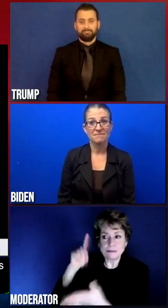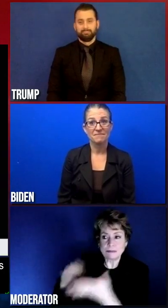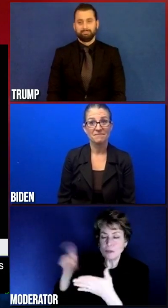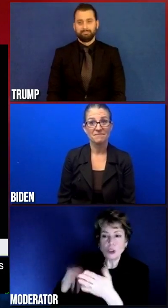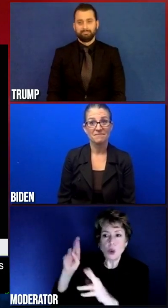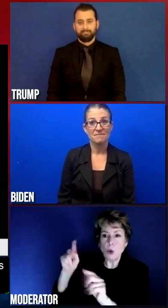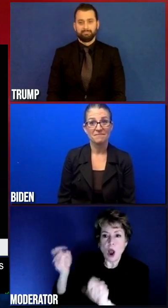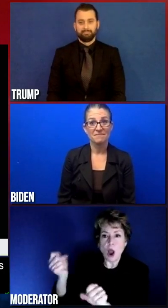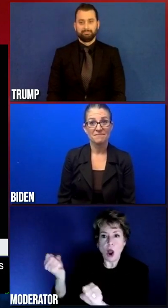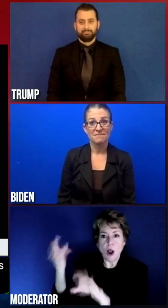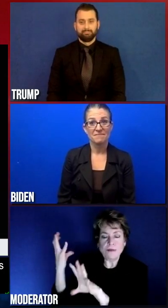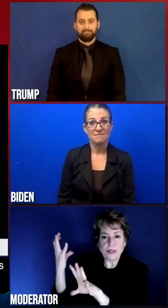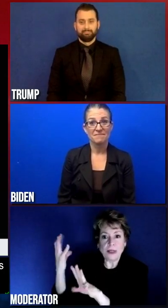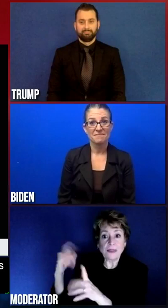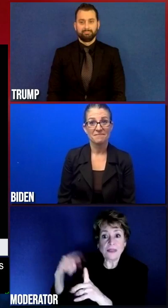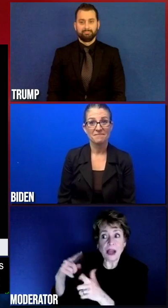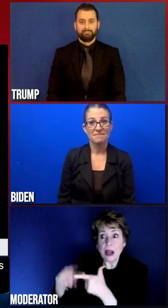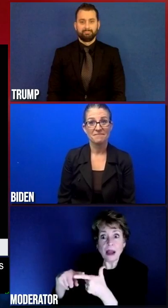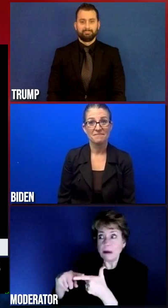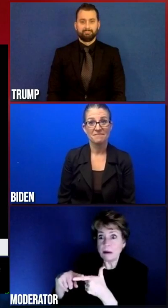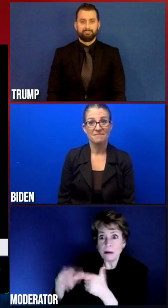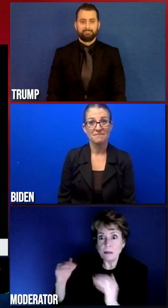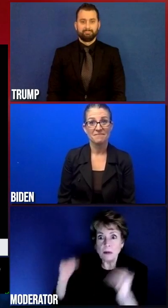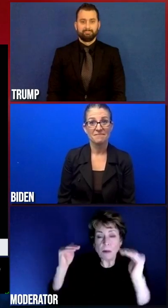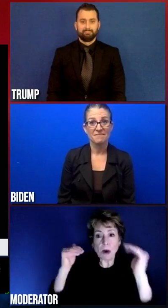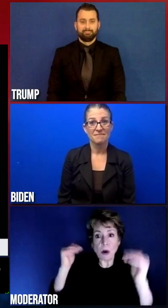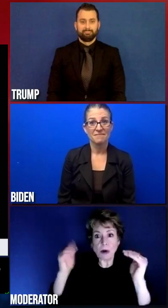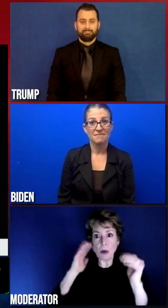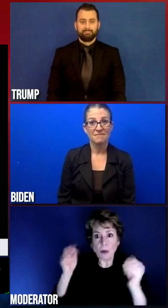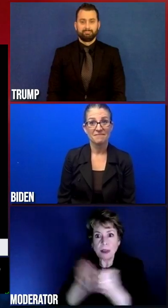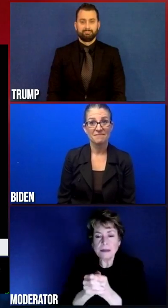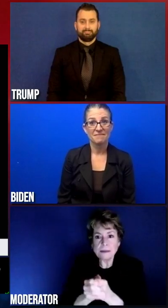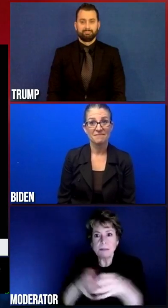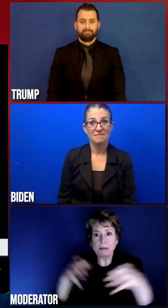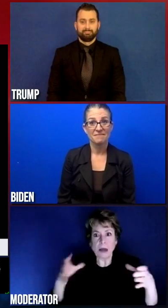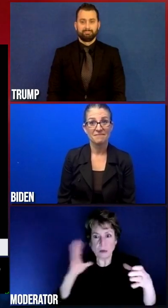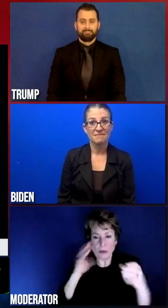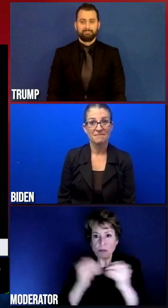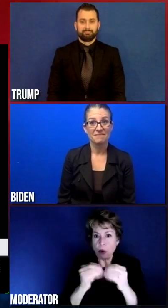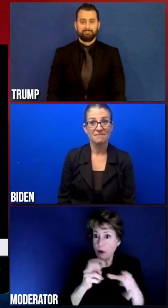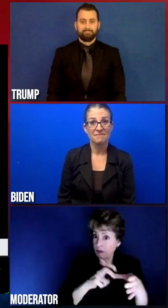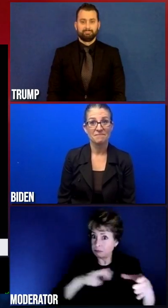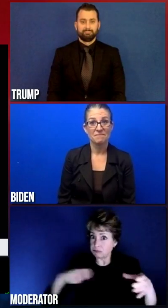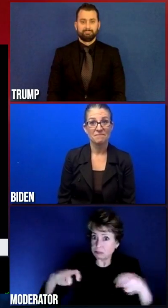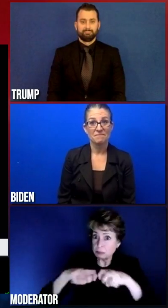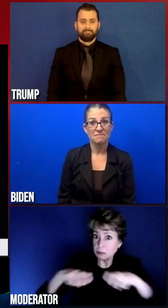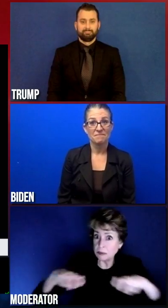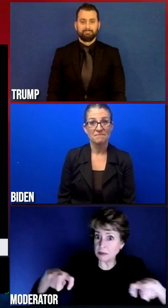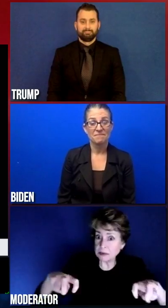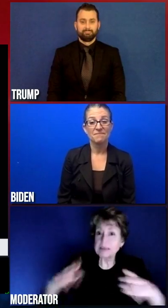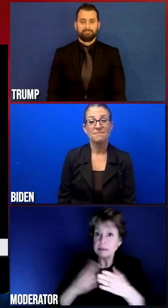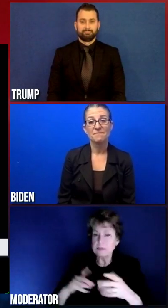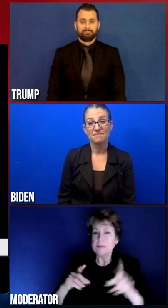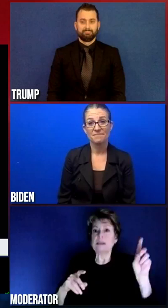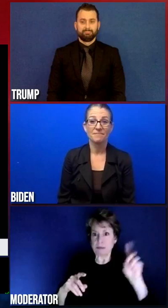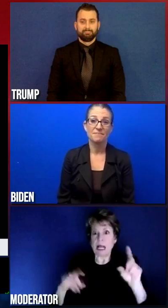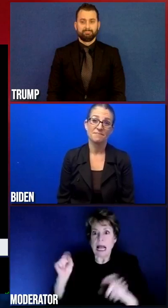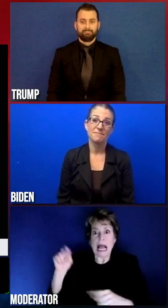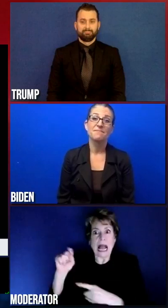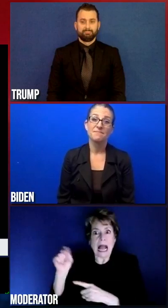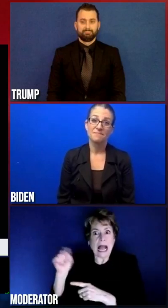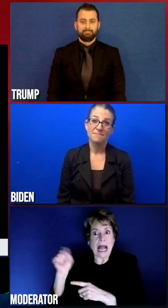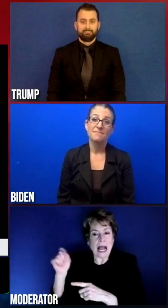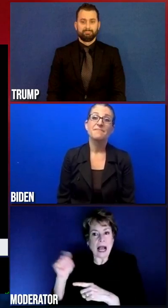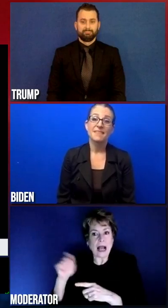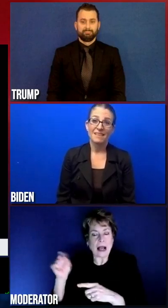it wasn't brought up by the president. It was brought up by some of your Democratic colleagues in the Congress. So my question to you is, you have refused